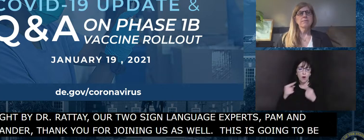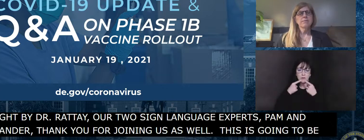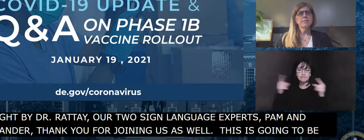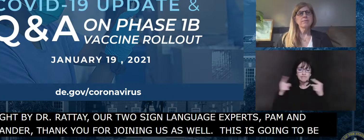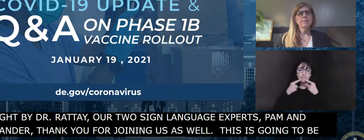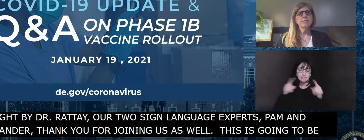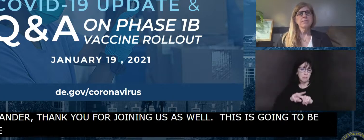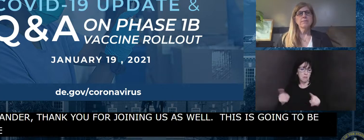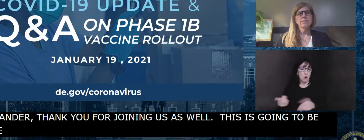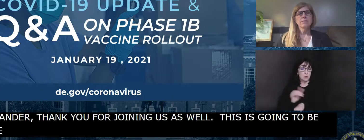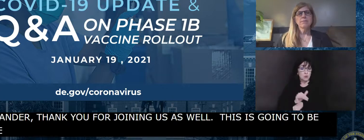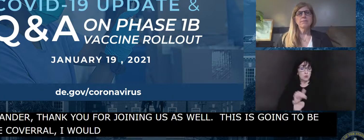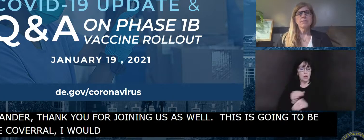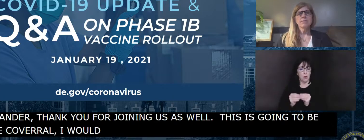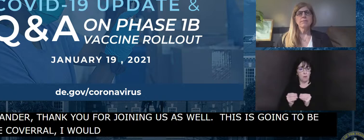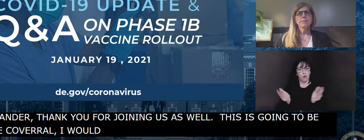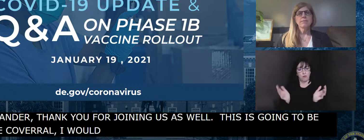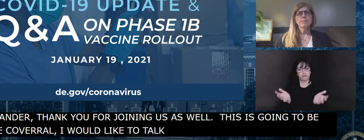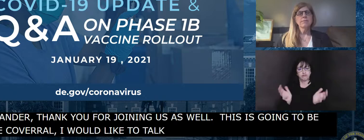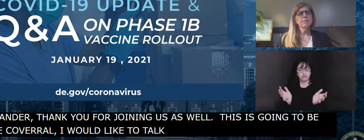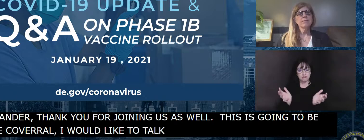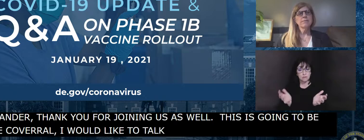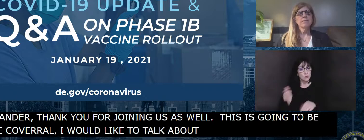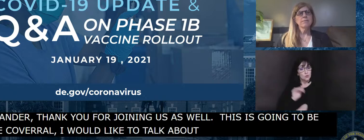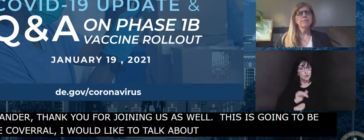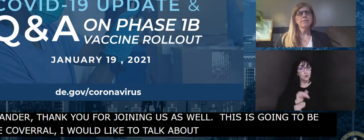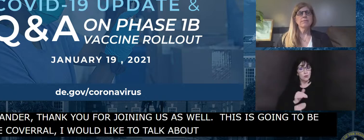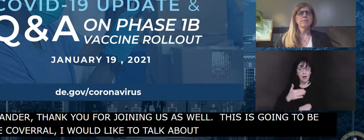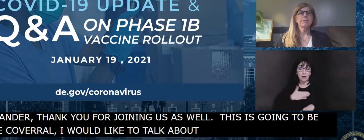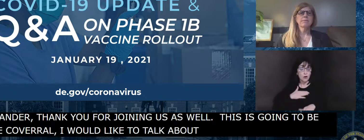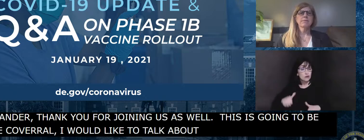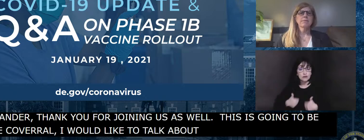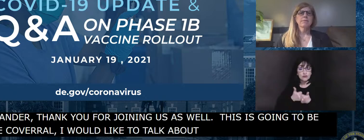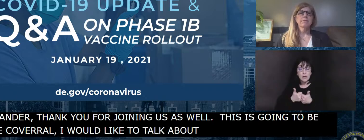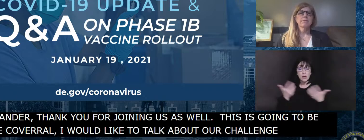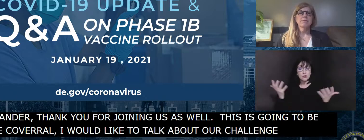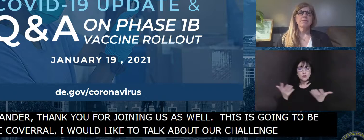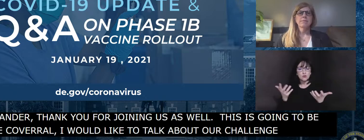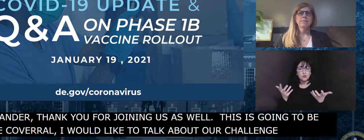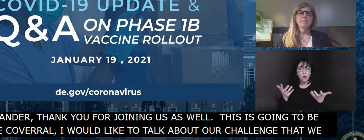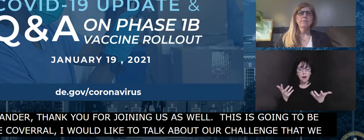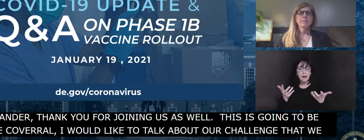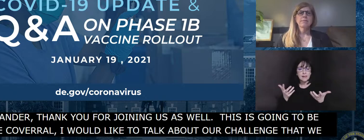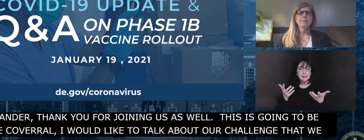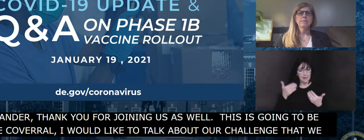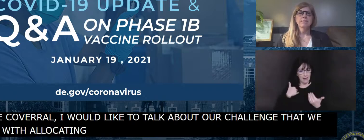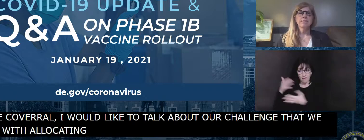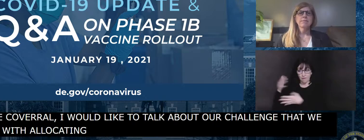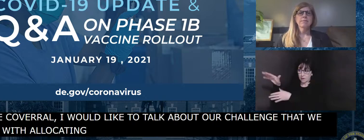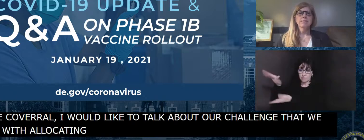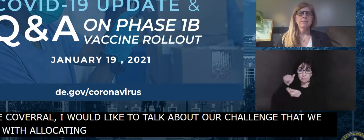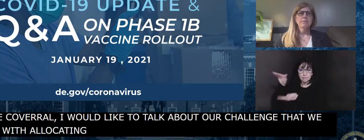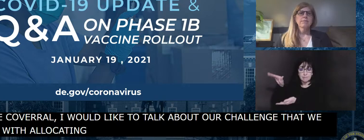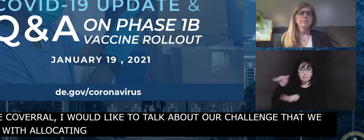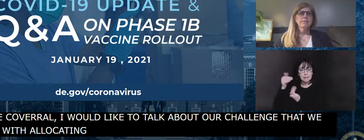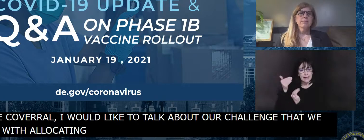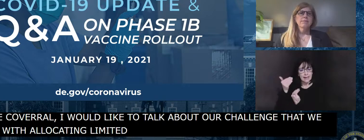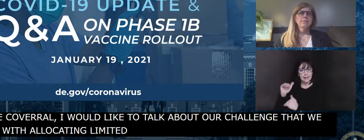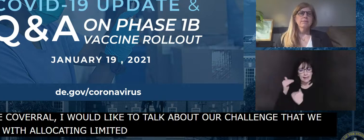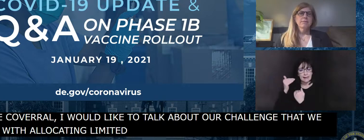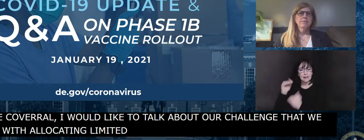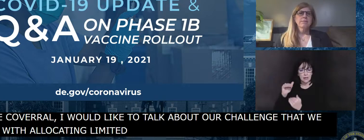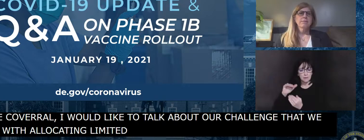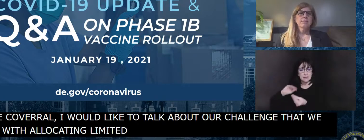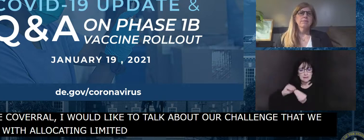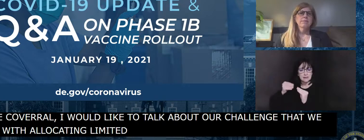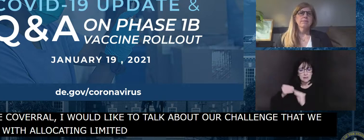by talking about our challenge that we face with allocating limited supply of vaccines that we're receiving